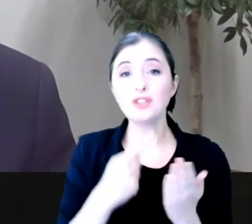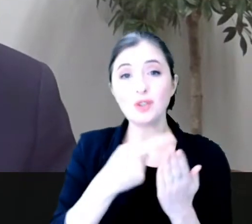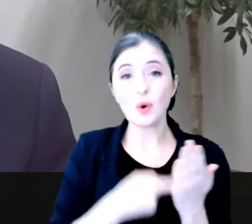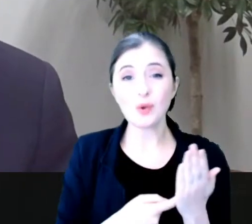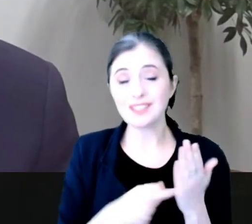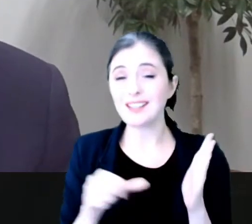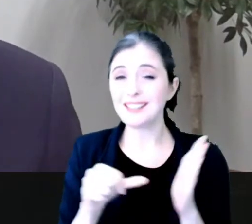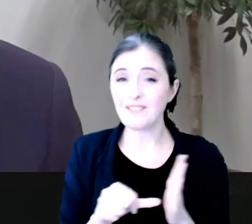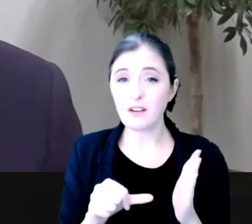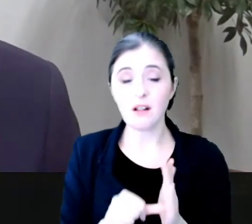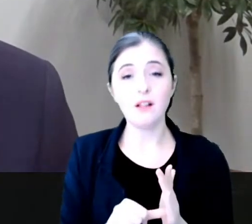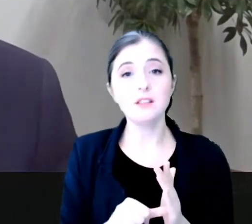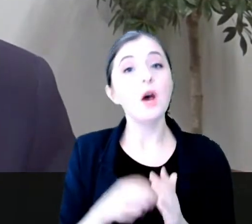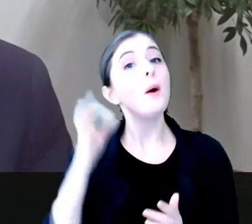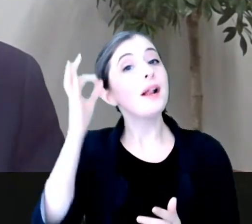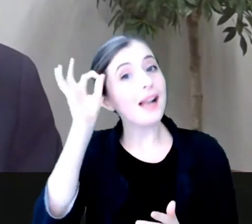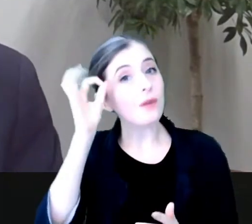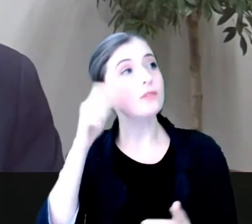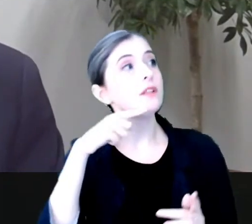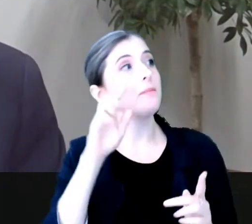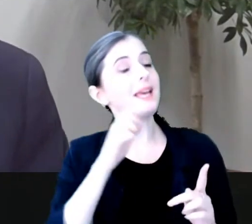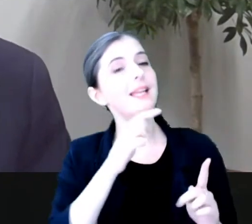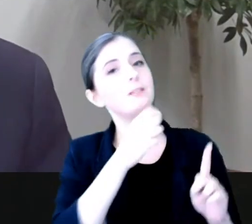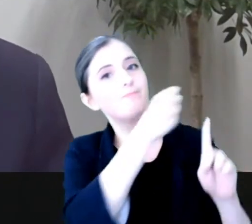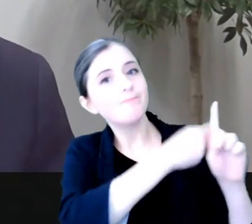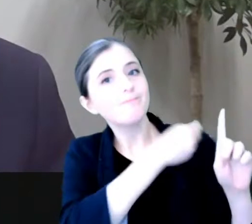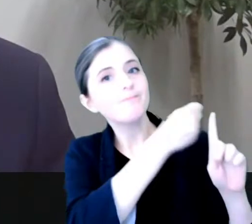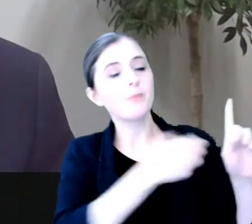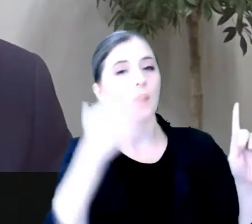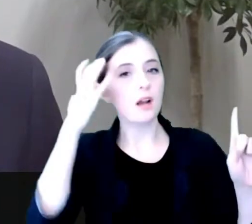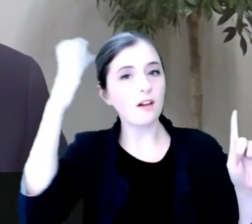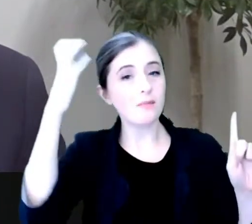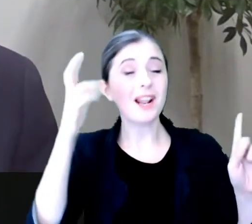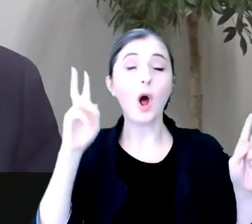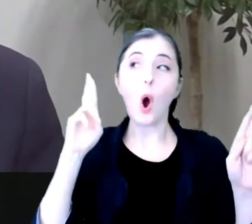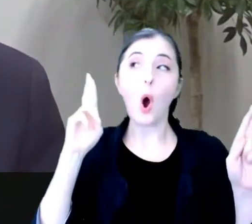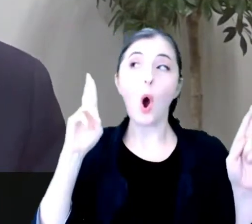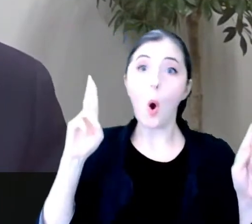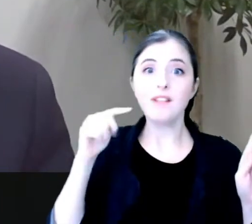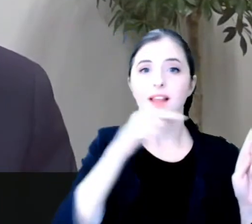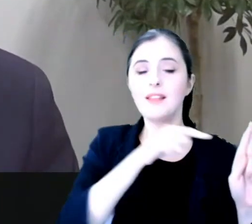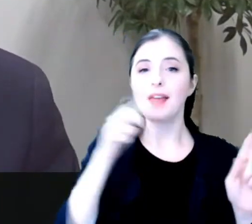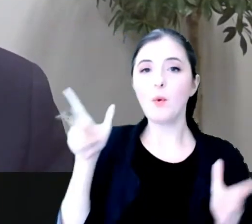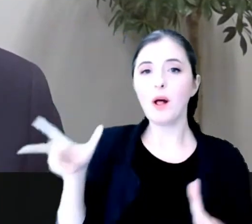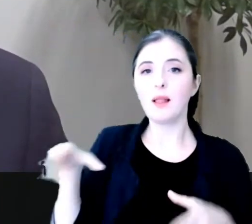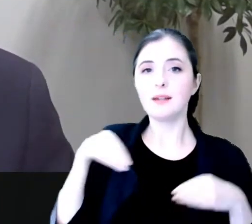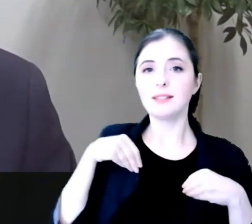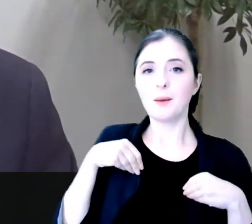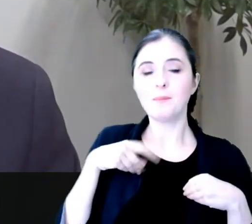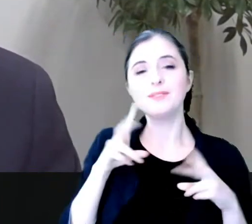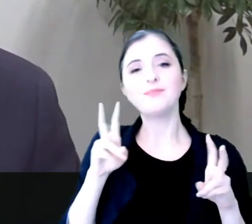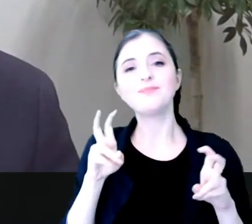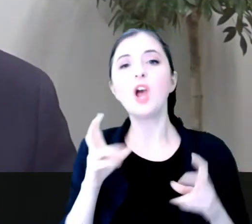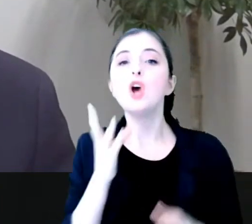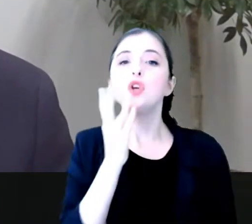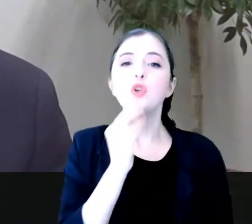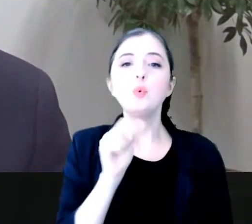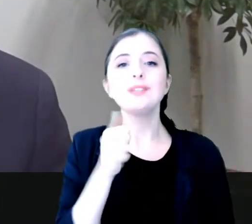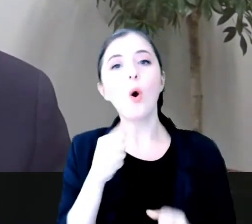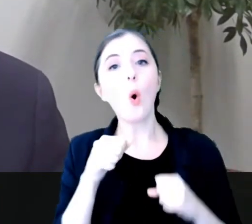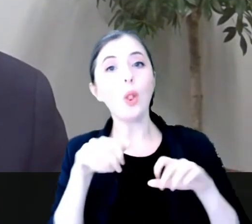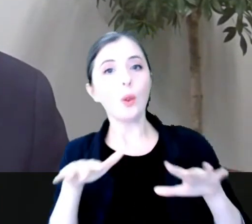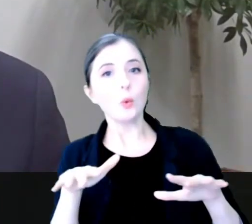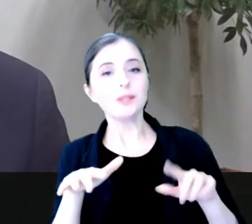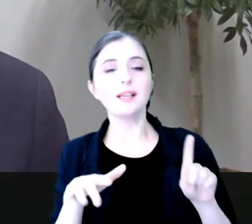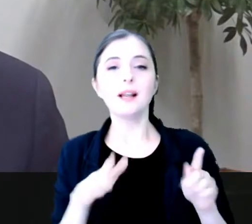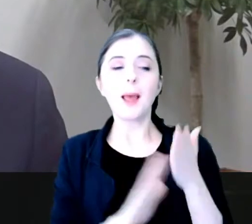the government hopefully are listening to the ability to use it or lose it in relation to making it easier to even have temporary use of properties